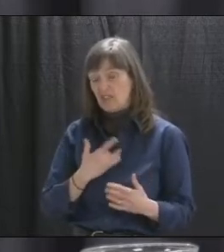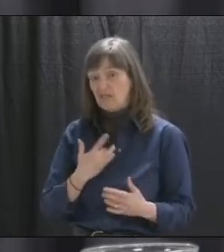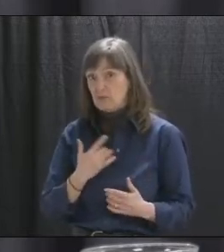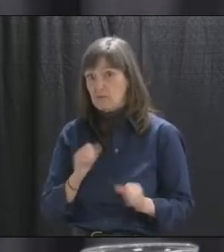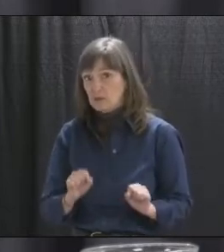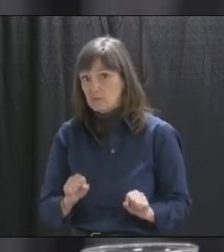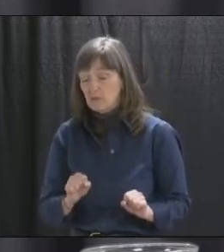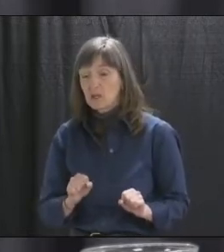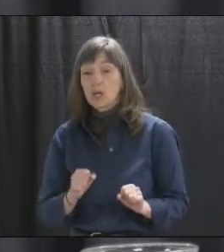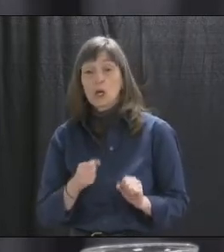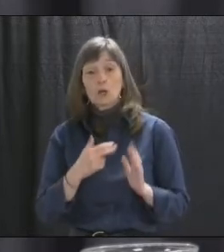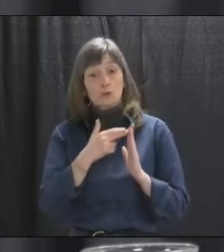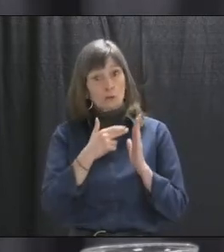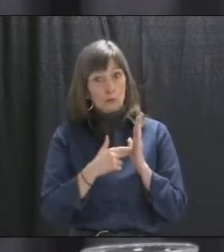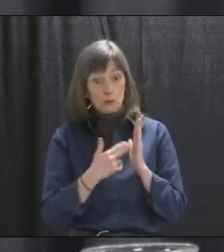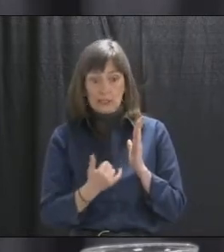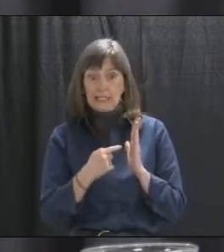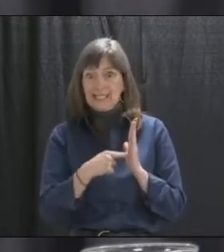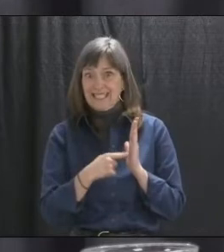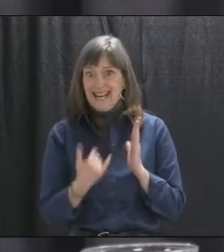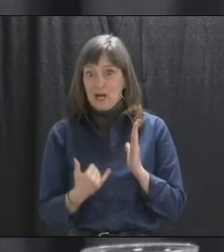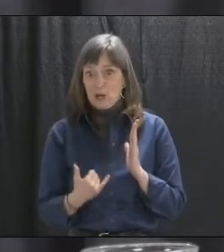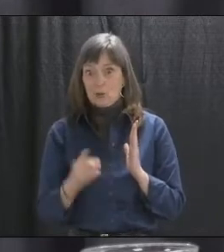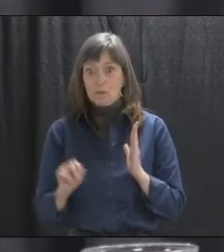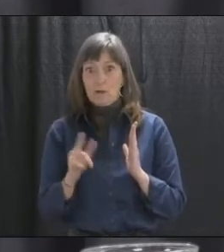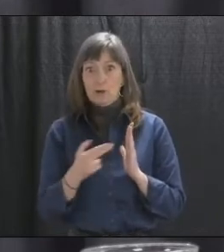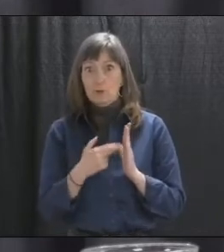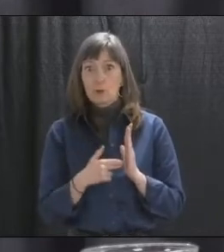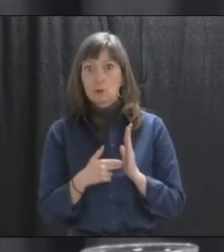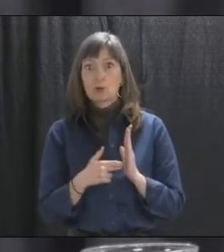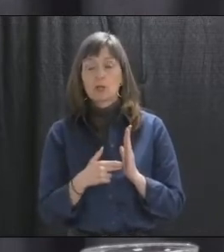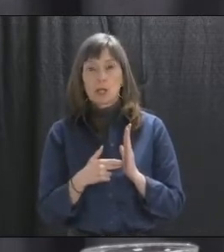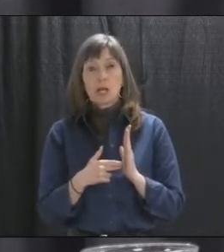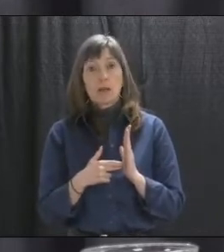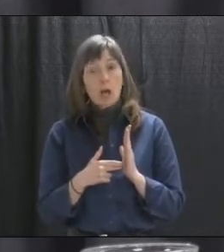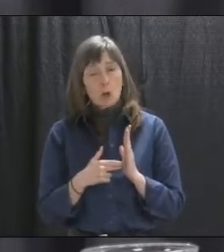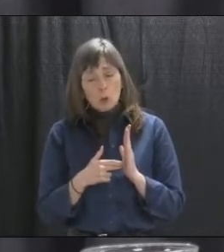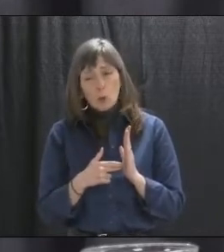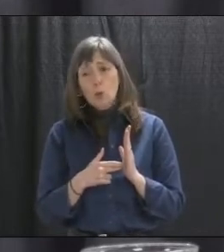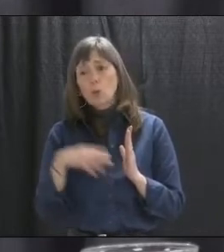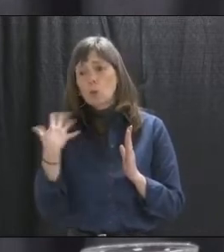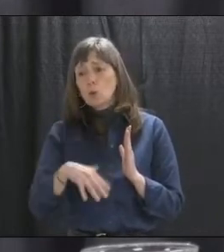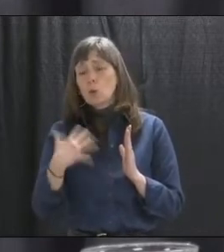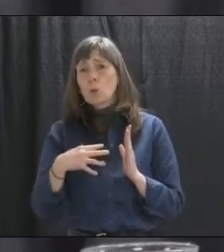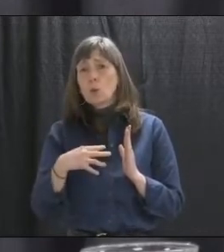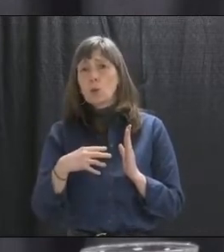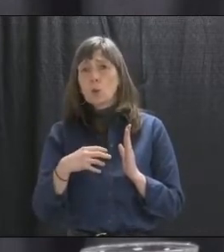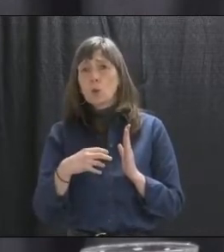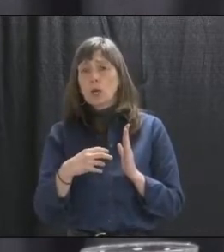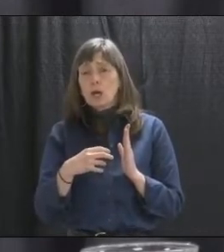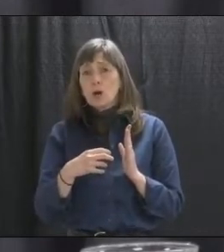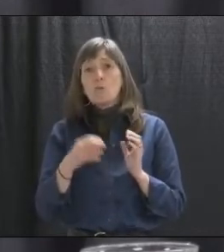the measures that we have in this province at the moment are more restrictive than those that were seen in wartime Europe